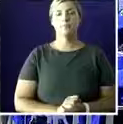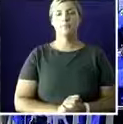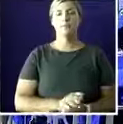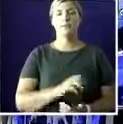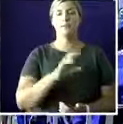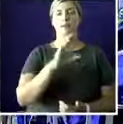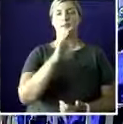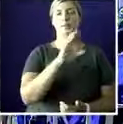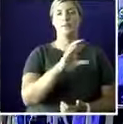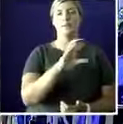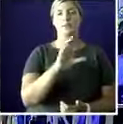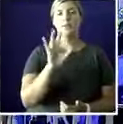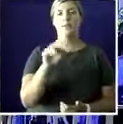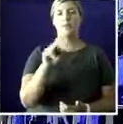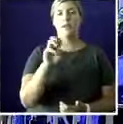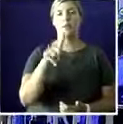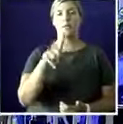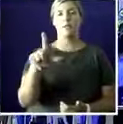Kaylee Marie Farrell.